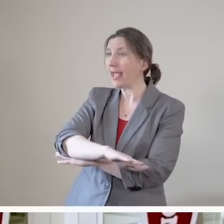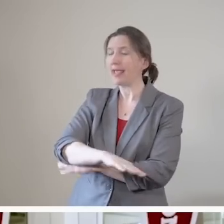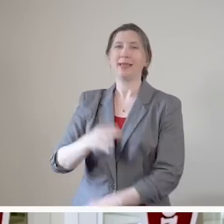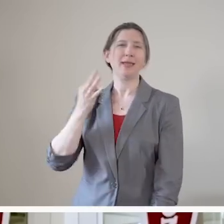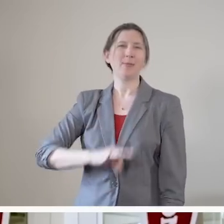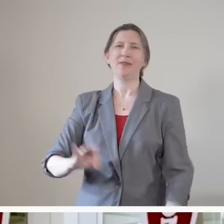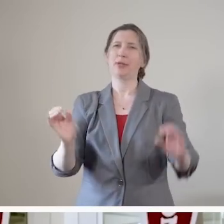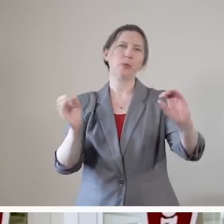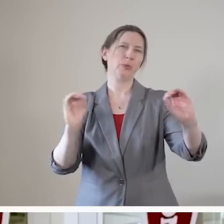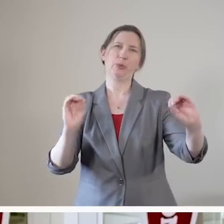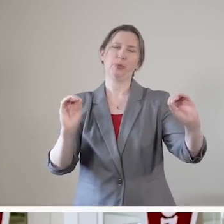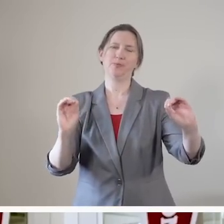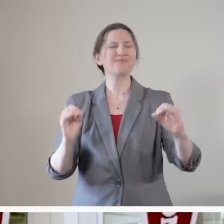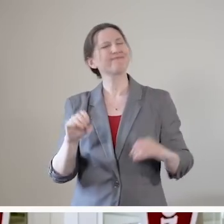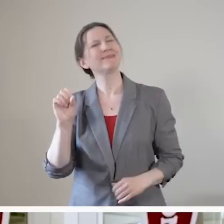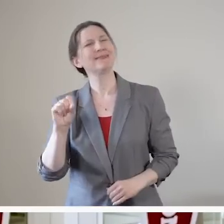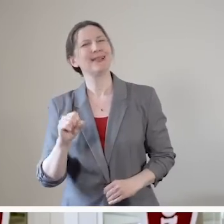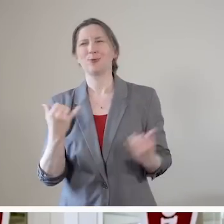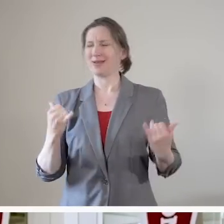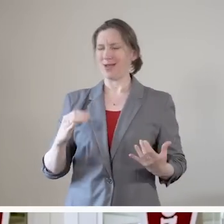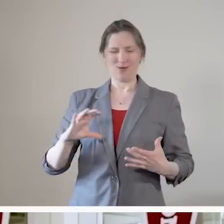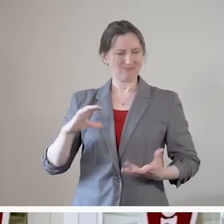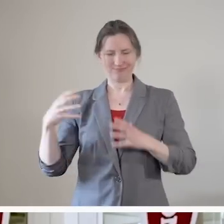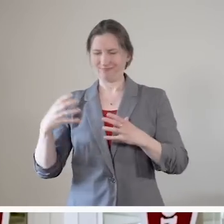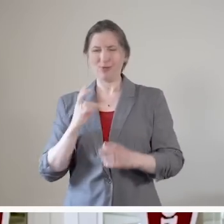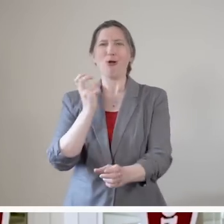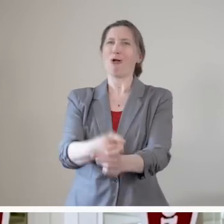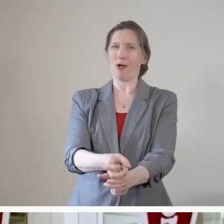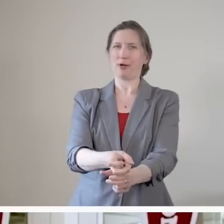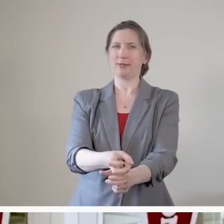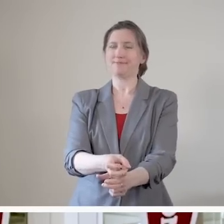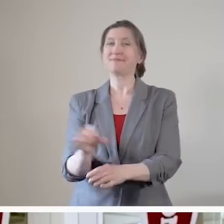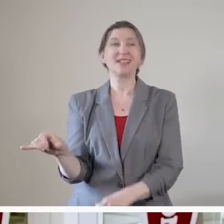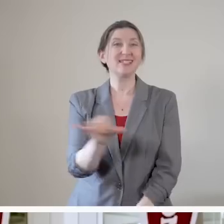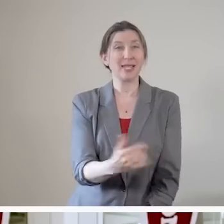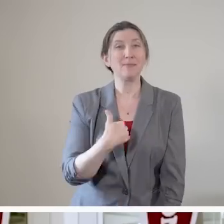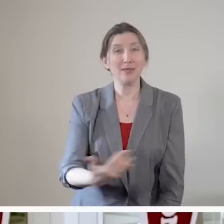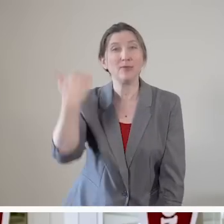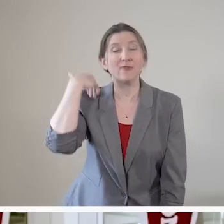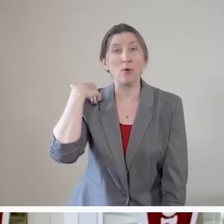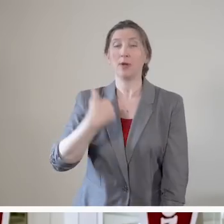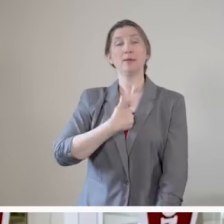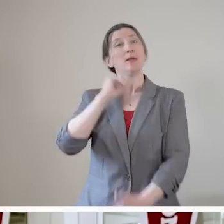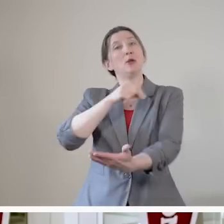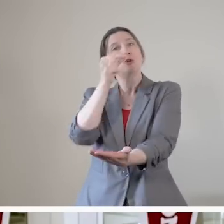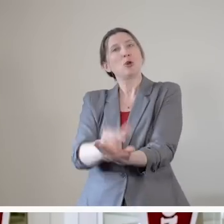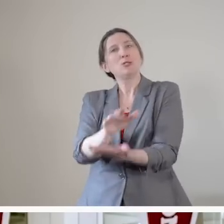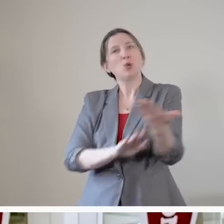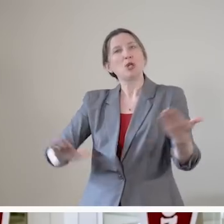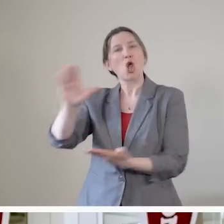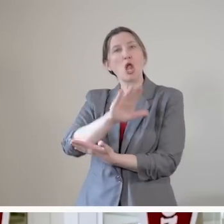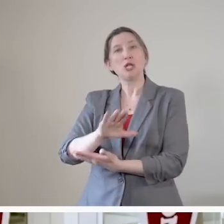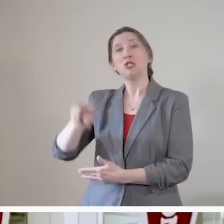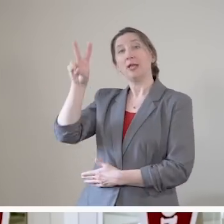now, but it's been hard before. When I graduated from college, the war in Vietnam was raging. There